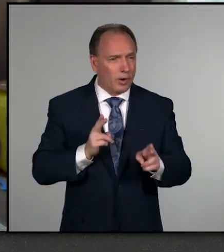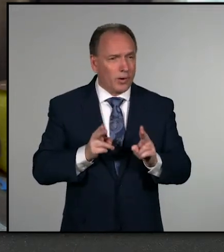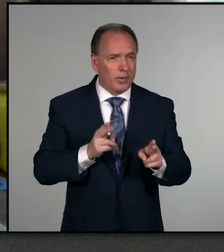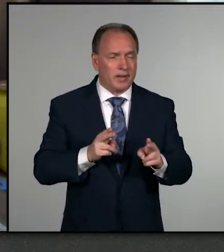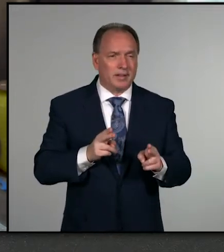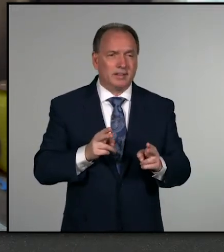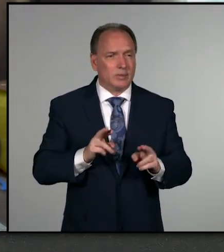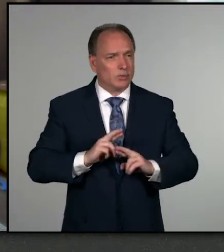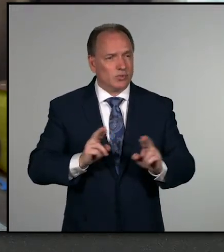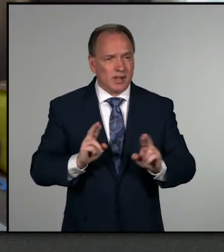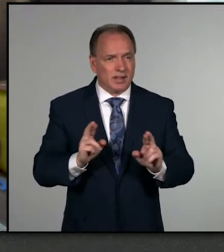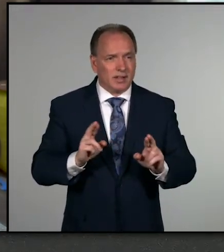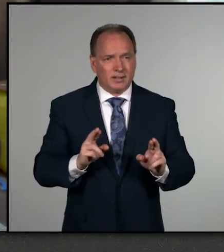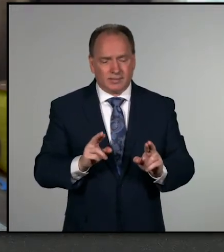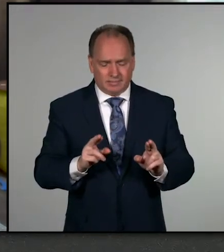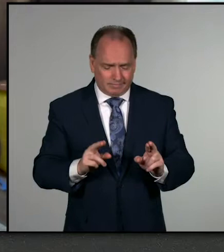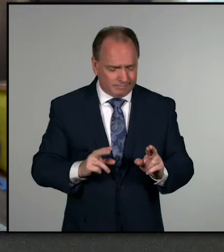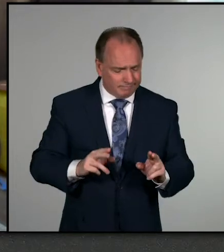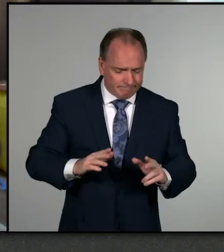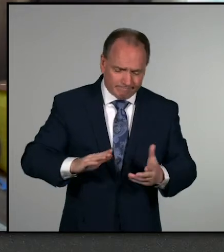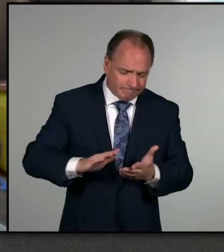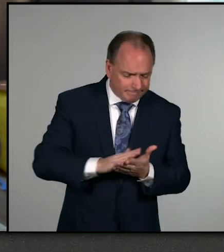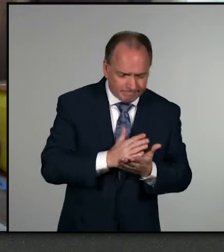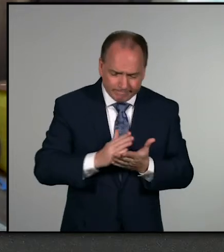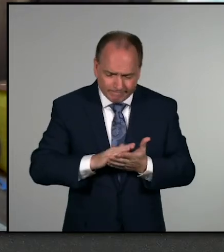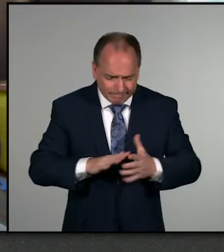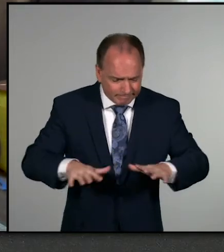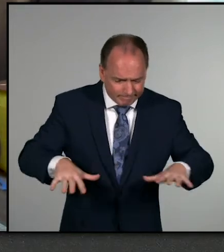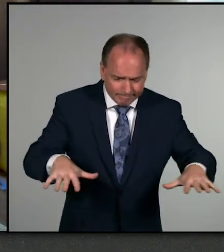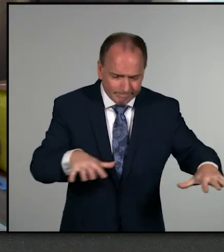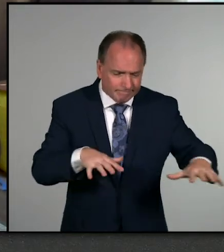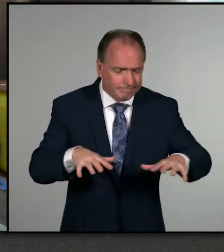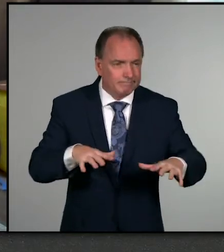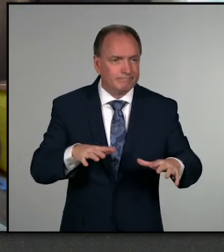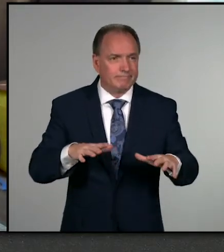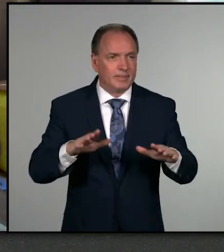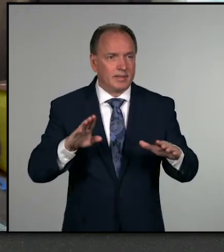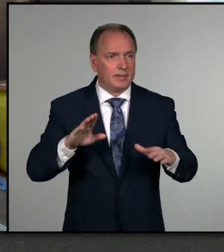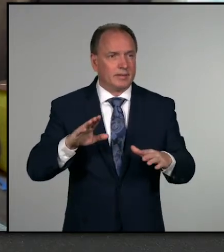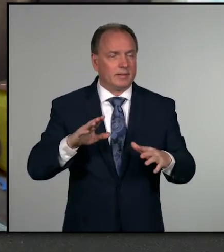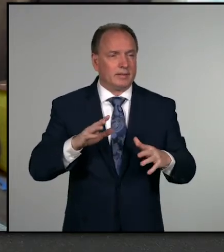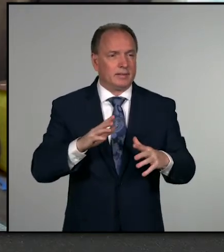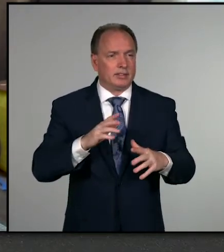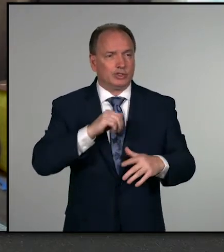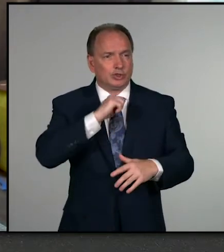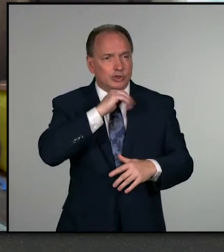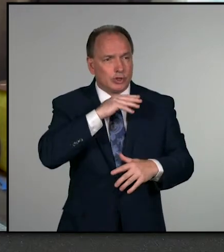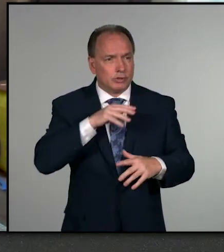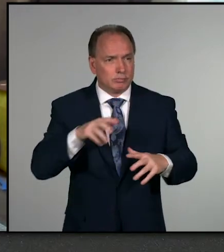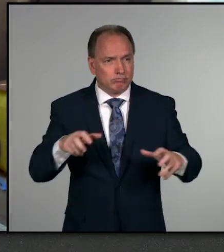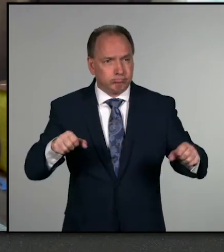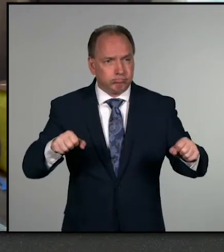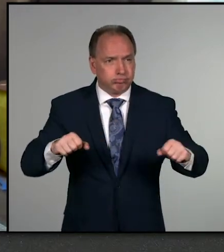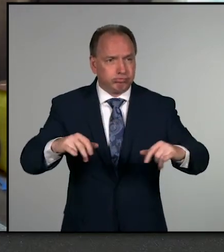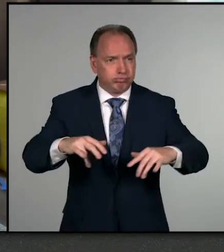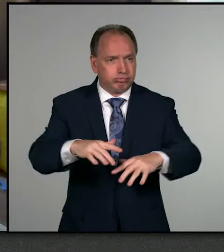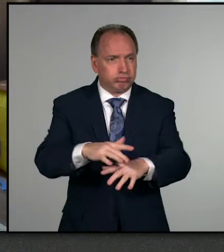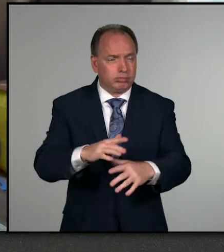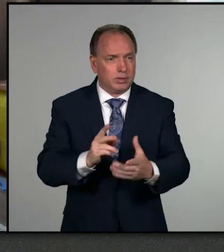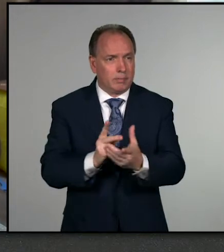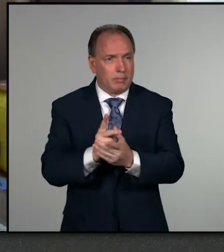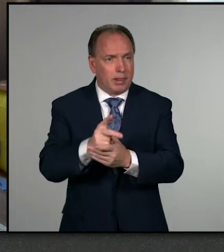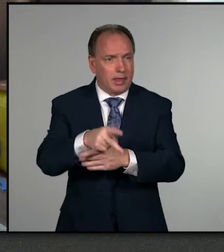Hurry, hurry, get the trowel and spread the papers thick. Get the bag of potting soil and get